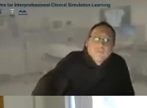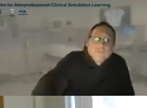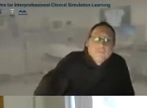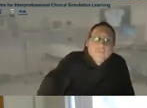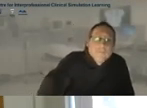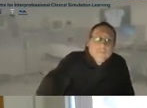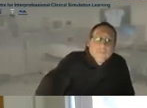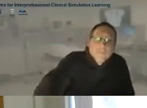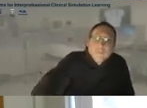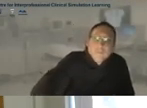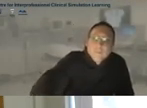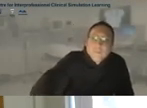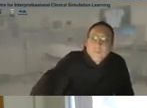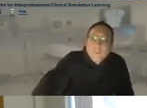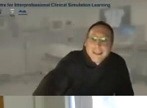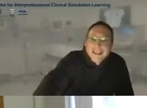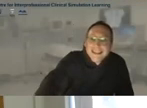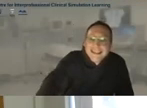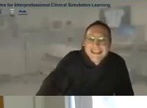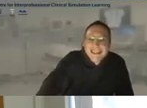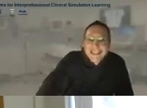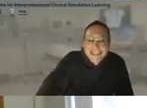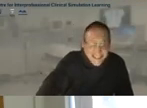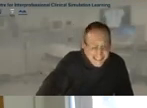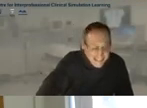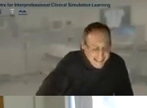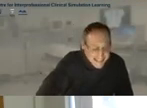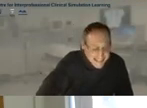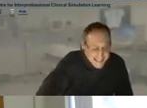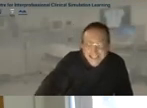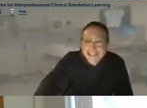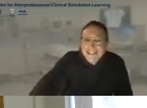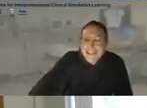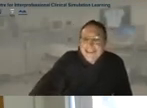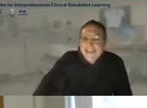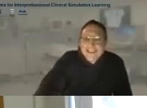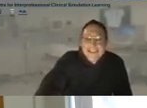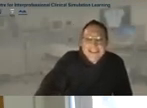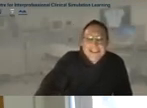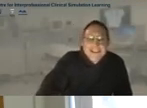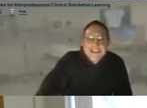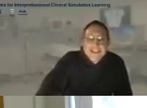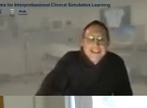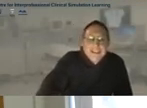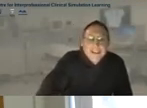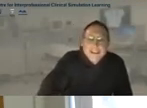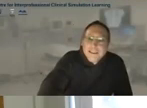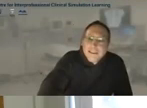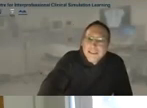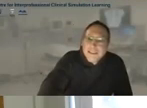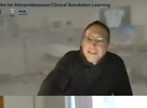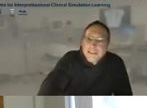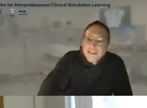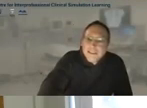those 5 segments. I'll start chatting anyways. So I'm just going to introduce, so in the prepare segment, we reviewed key considerations for